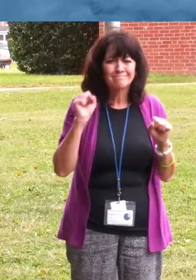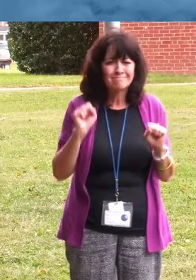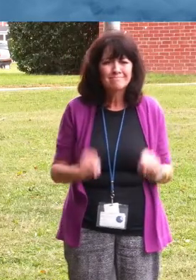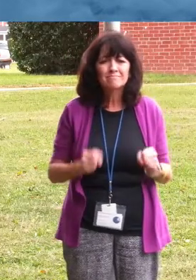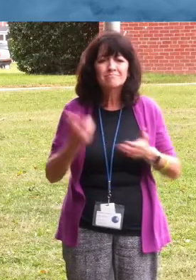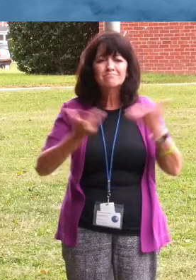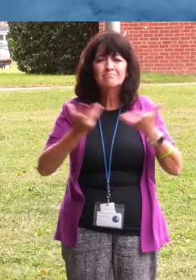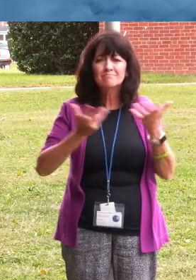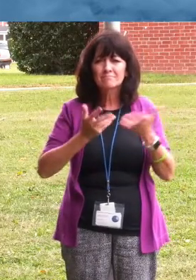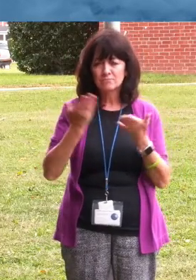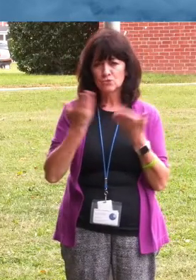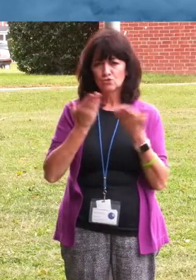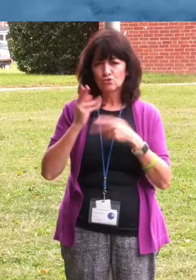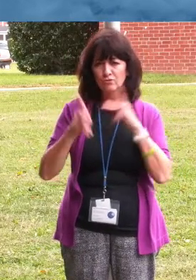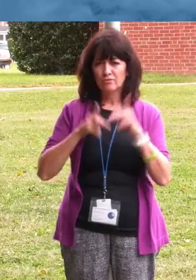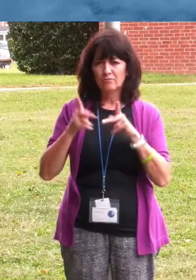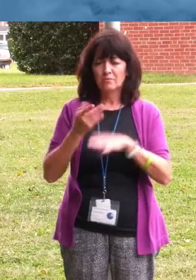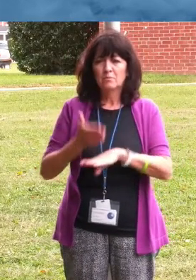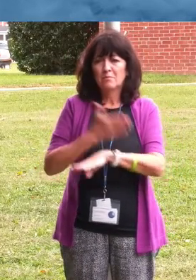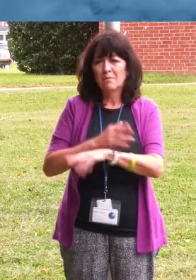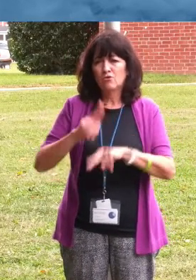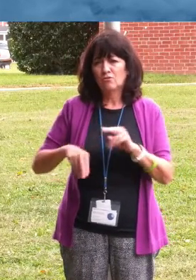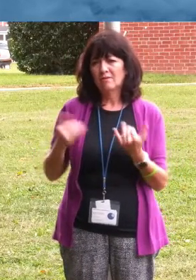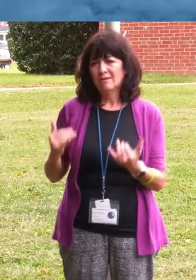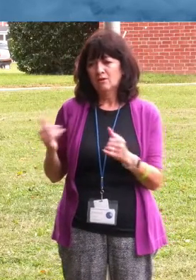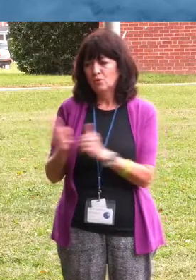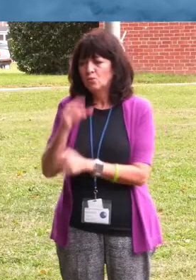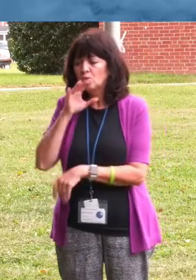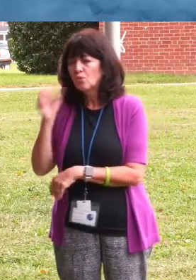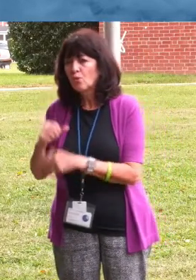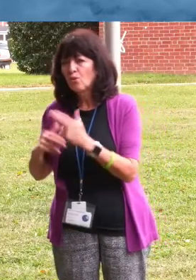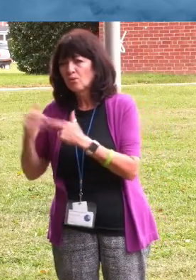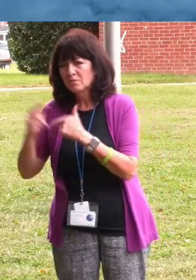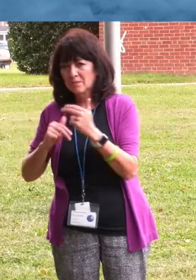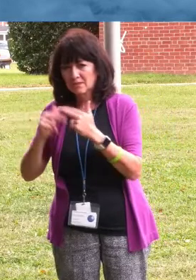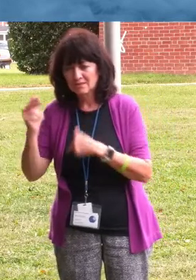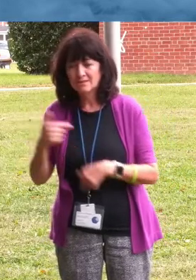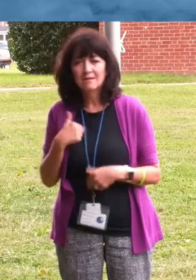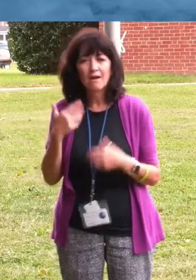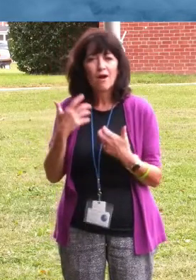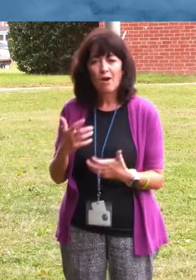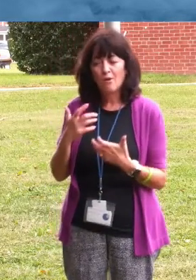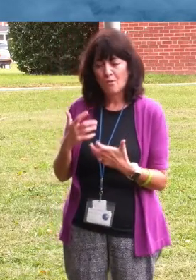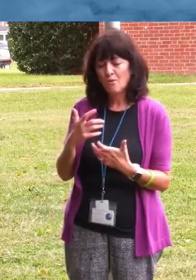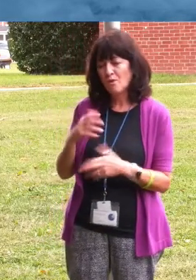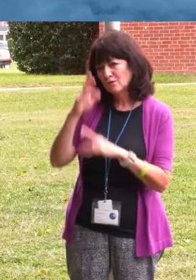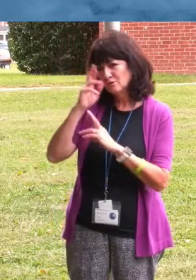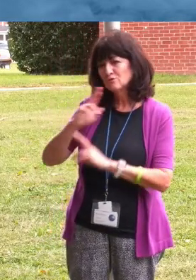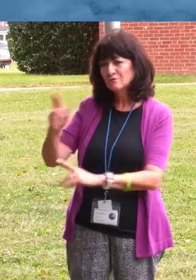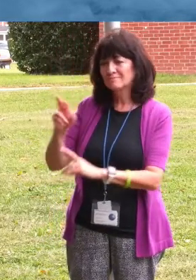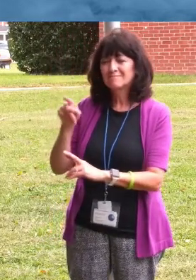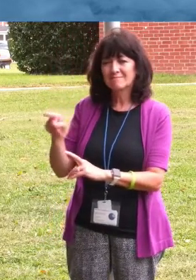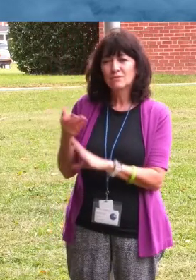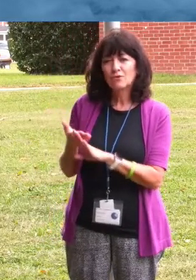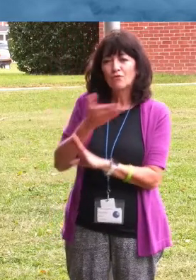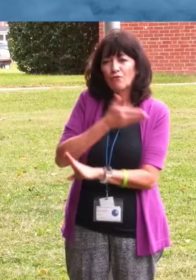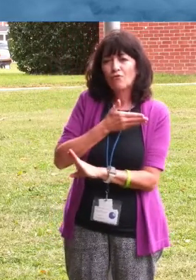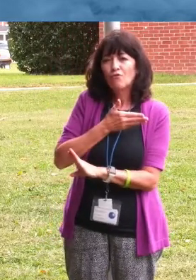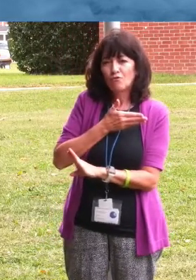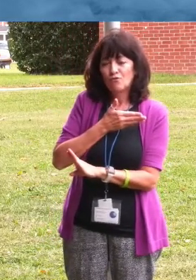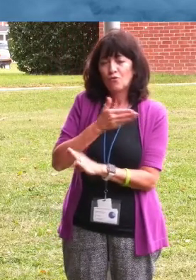grateful for David Noonan, our Associate Deputy Secretary. She was the former Division Director of DSAPID,